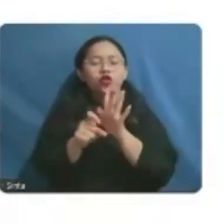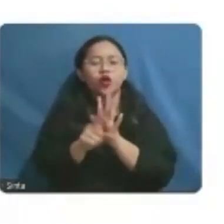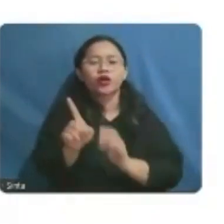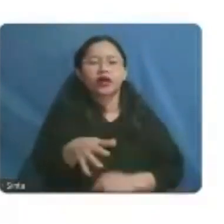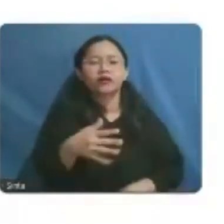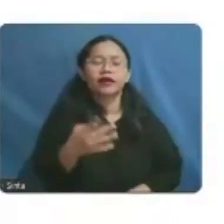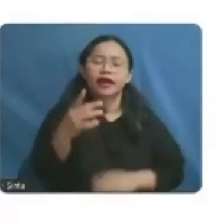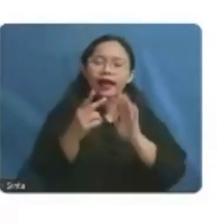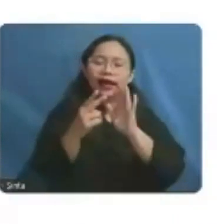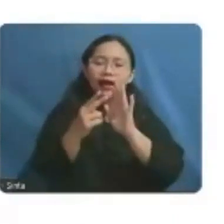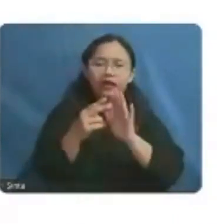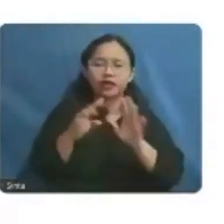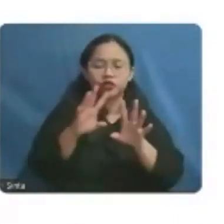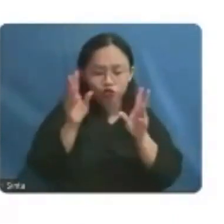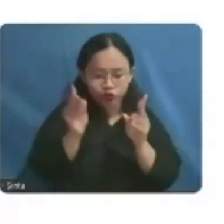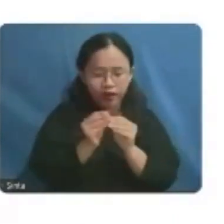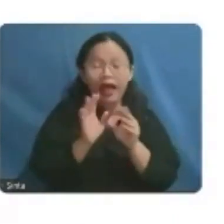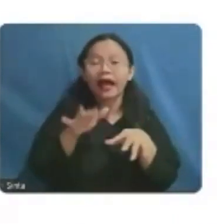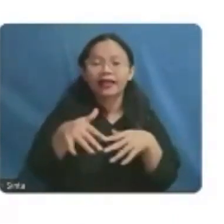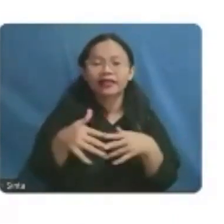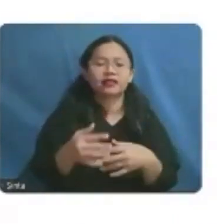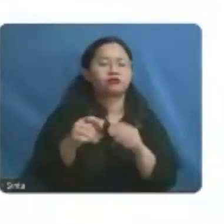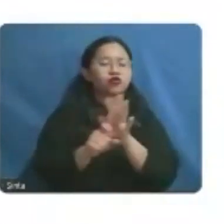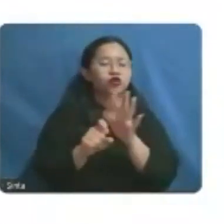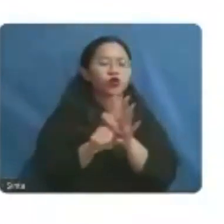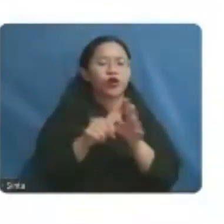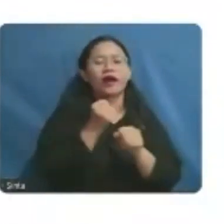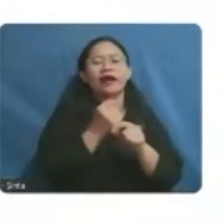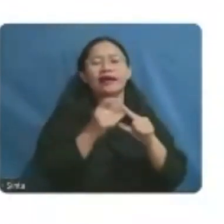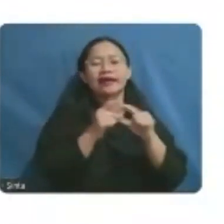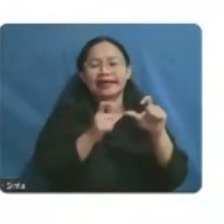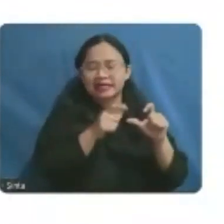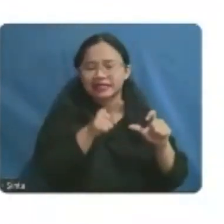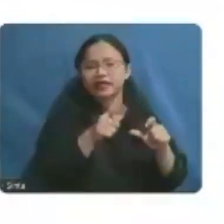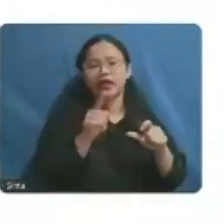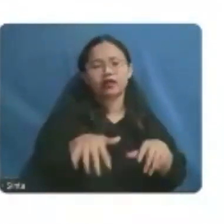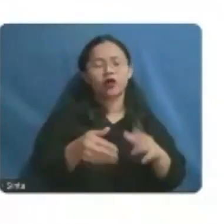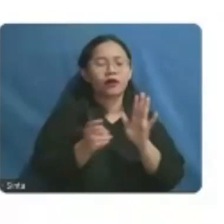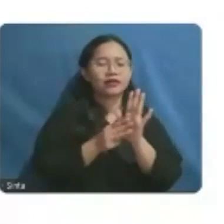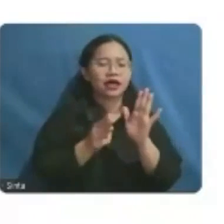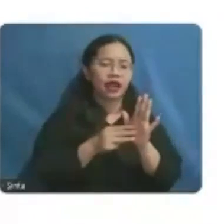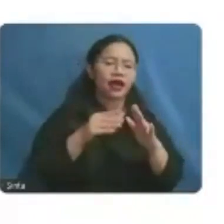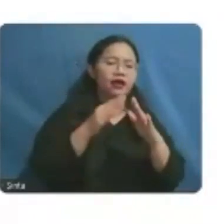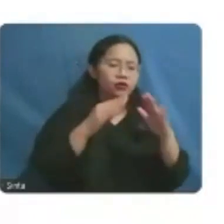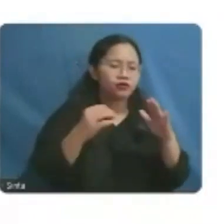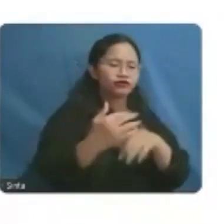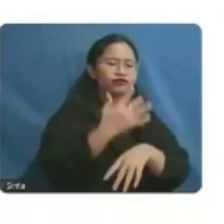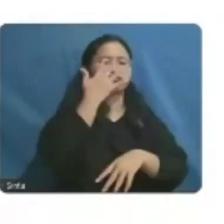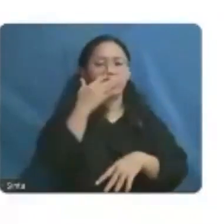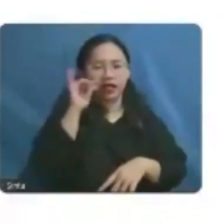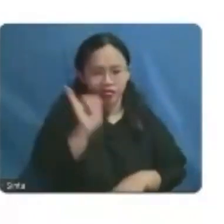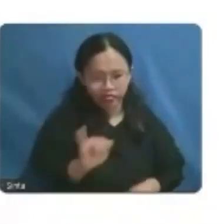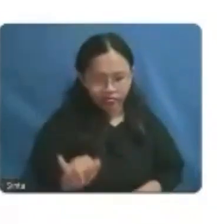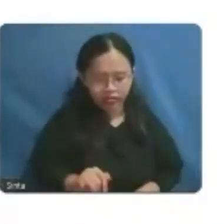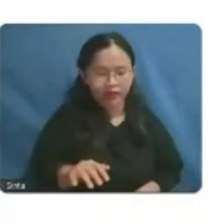pollution, outdoor air pollution. And those of us who work mainly in air pollution